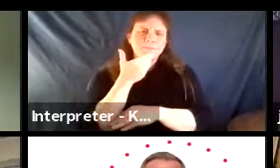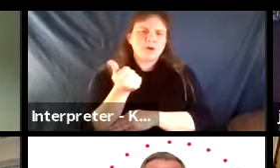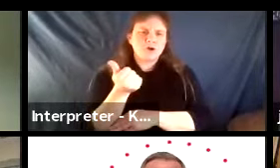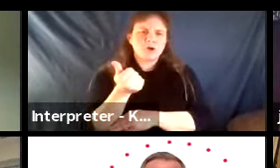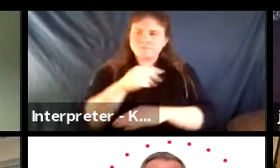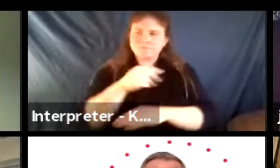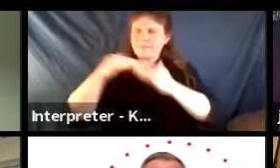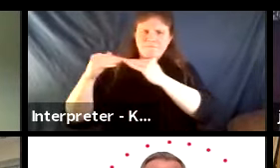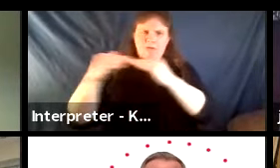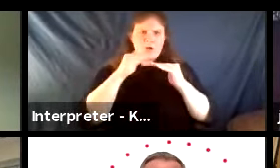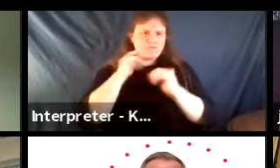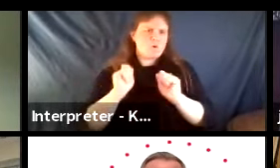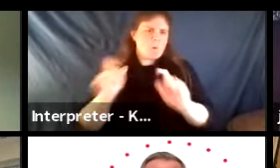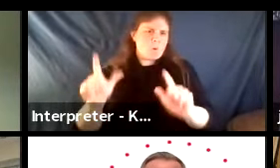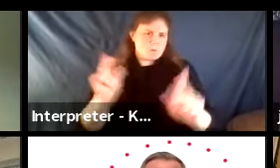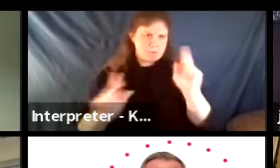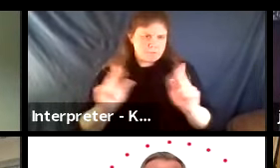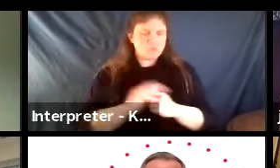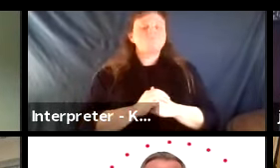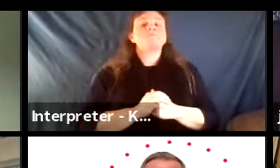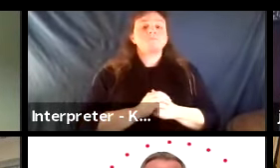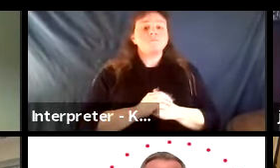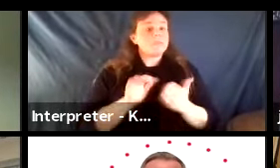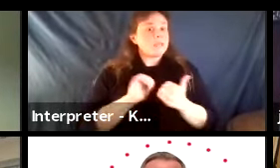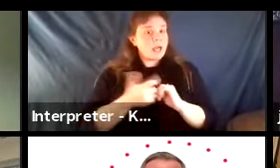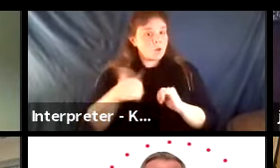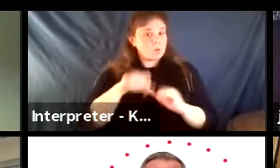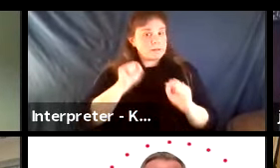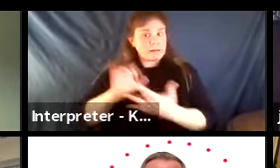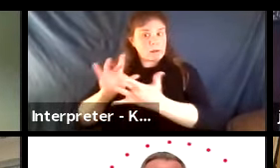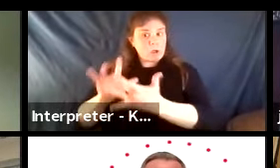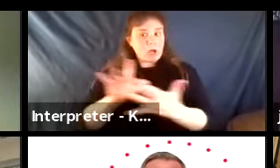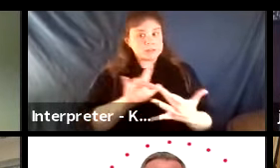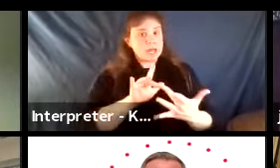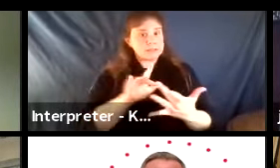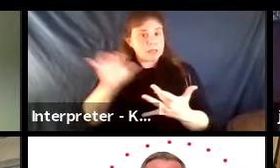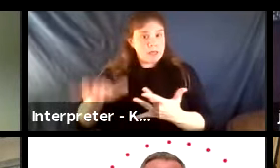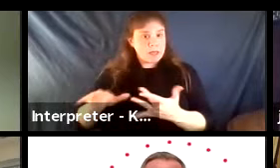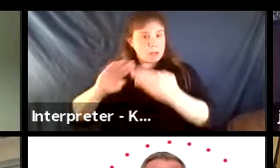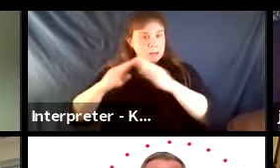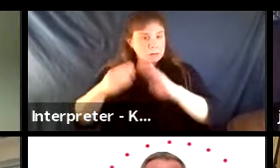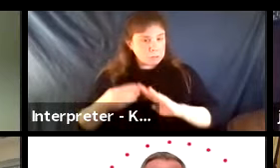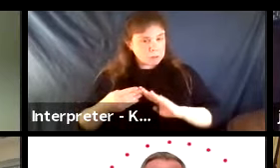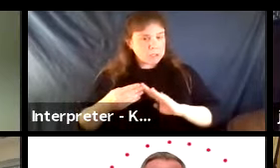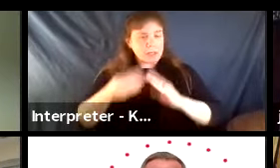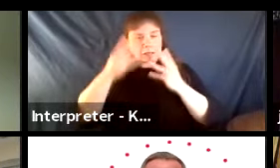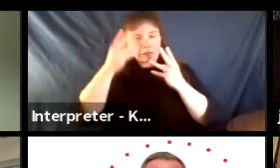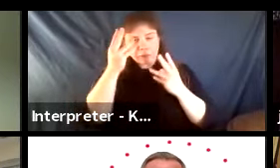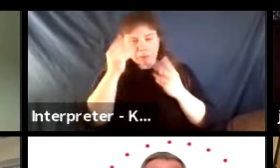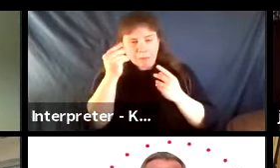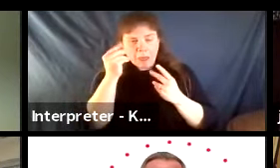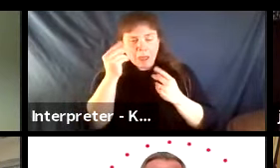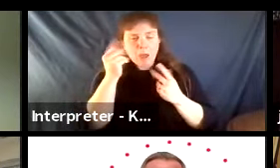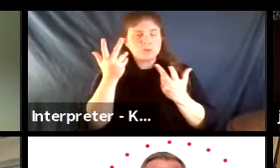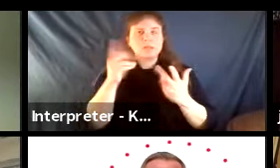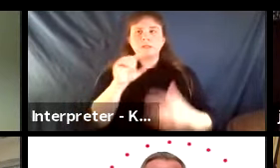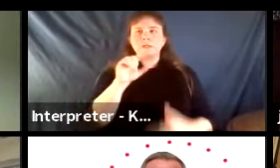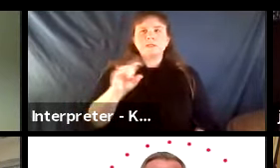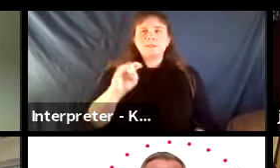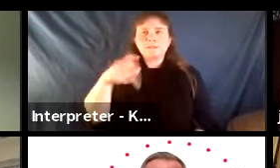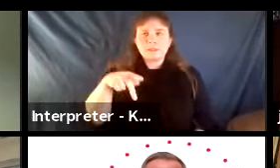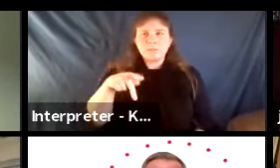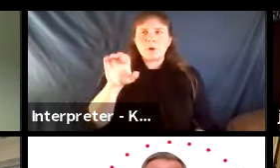we reach the community, and if we think about operationalized equity and the interventions at a zip code level